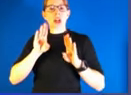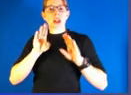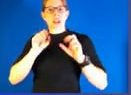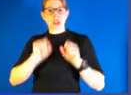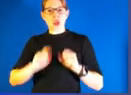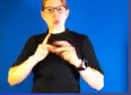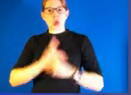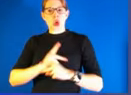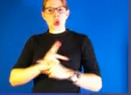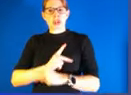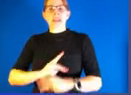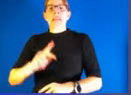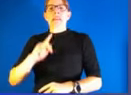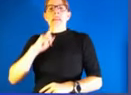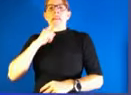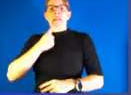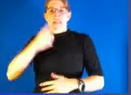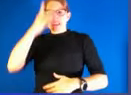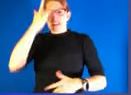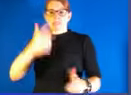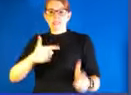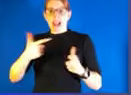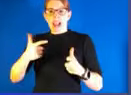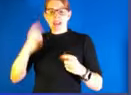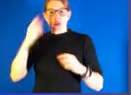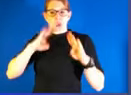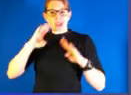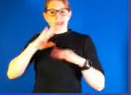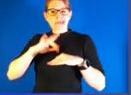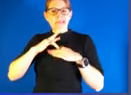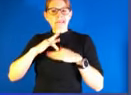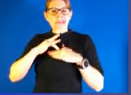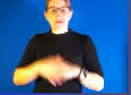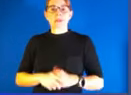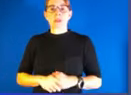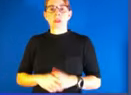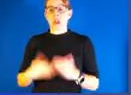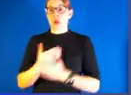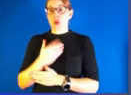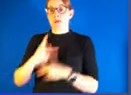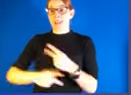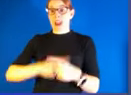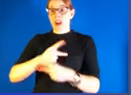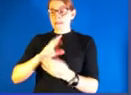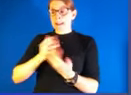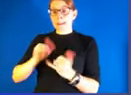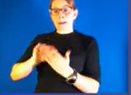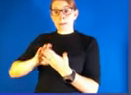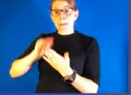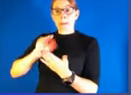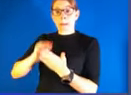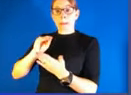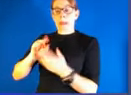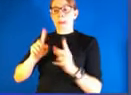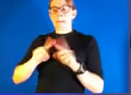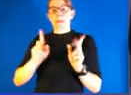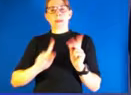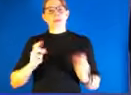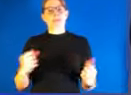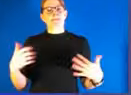very quickly. It's a newer variant. We're still learning about it, but I think people are fearful. And then